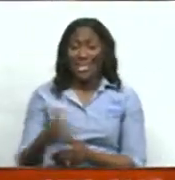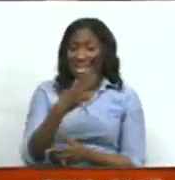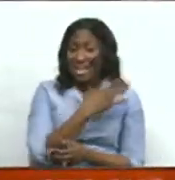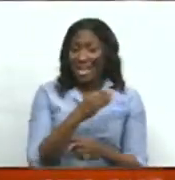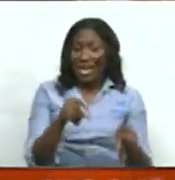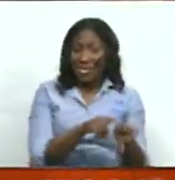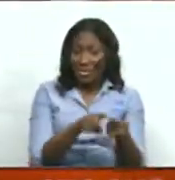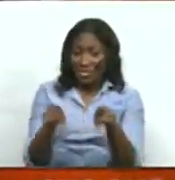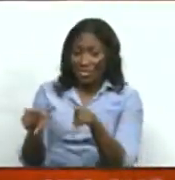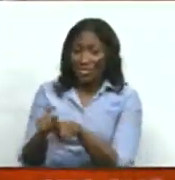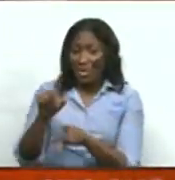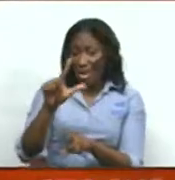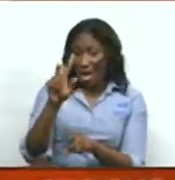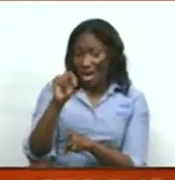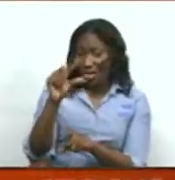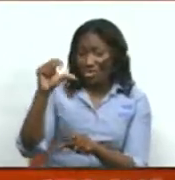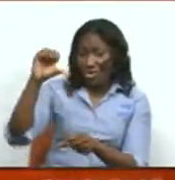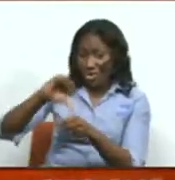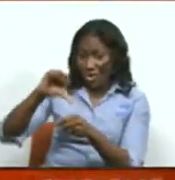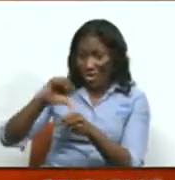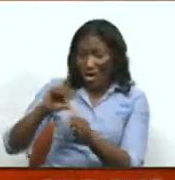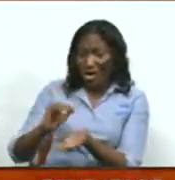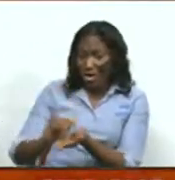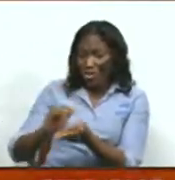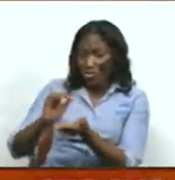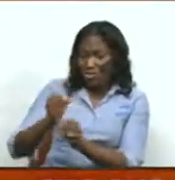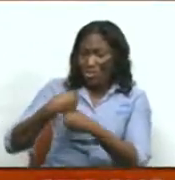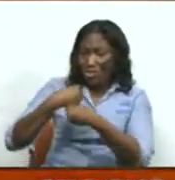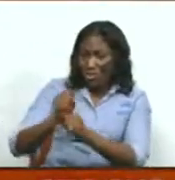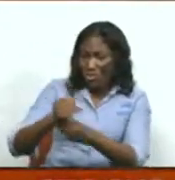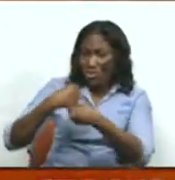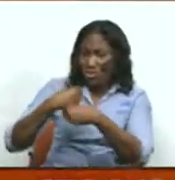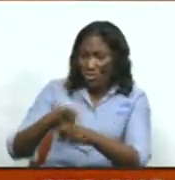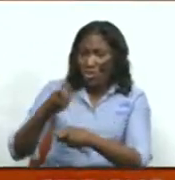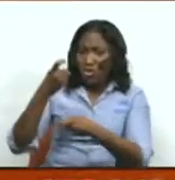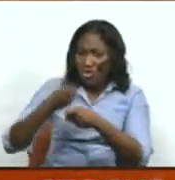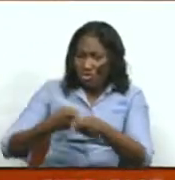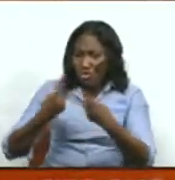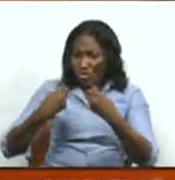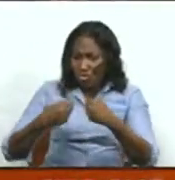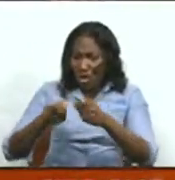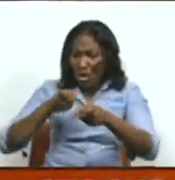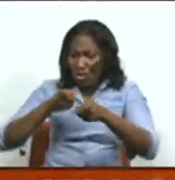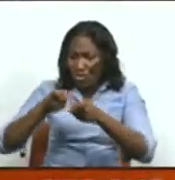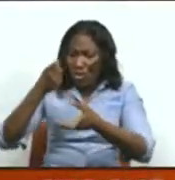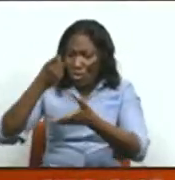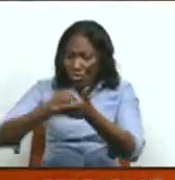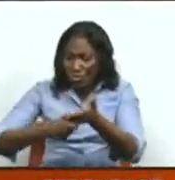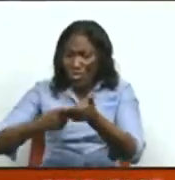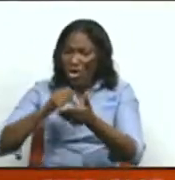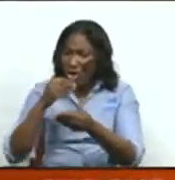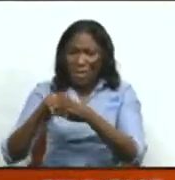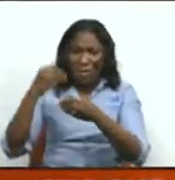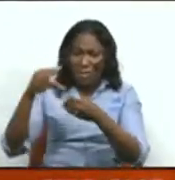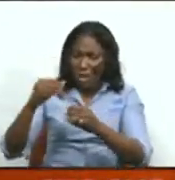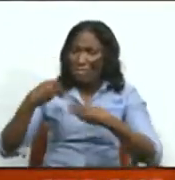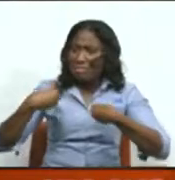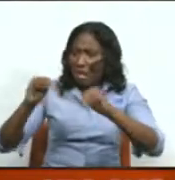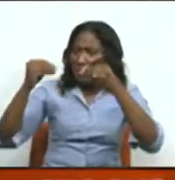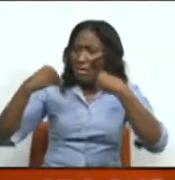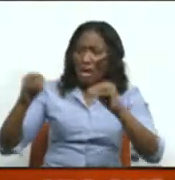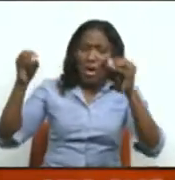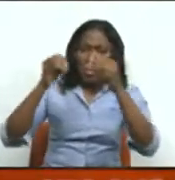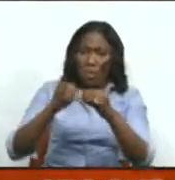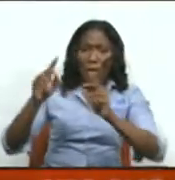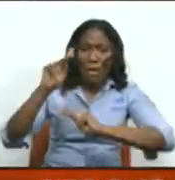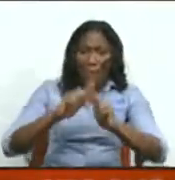LNG constraining growth while maintaining prices and price volatility above historic averages. The report notes demand for natural